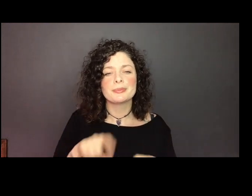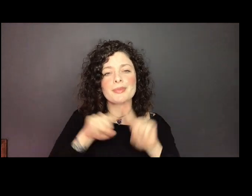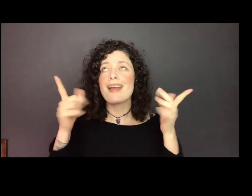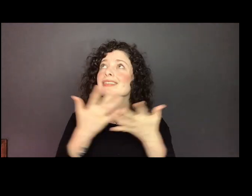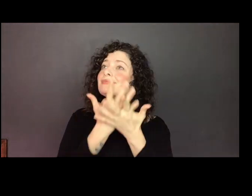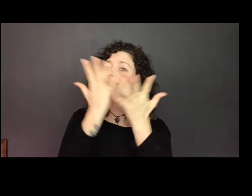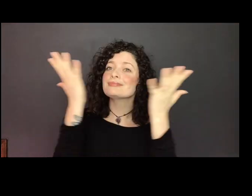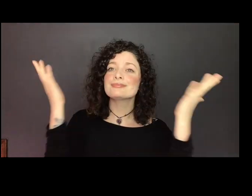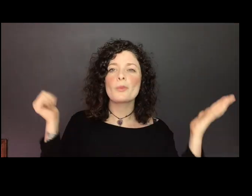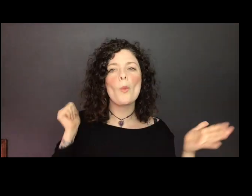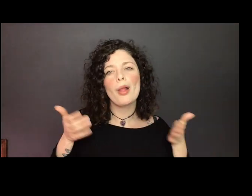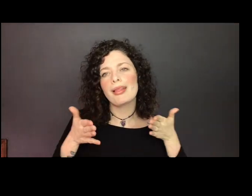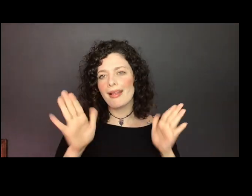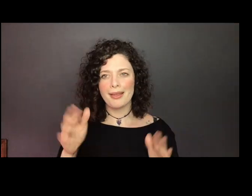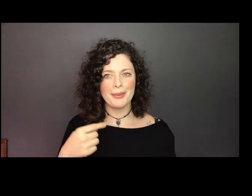but the